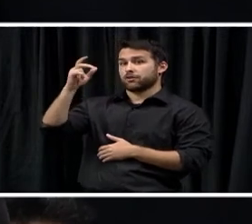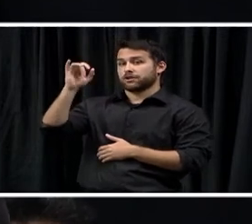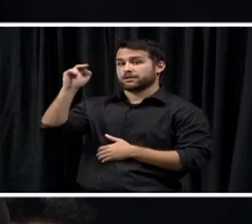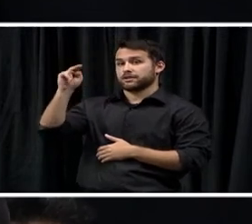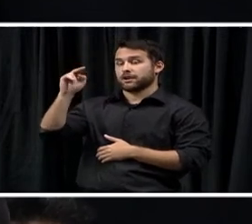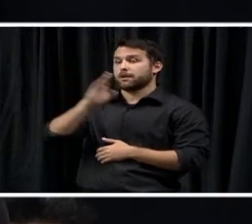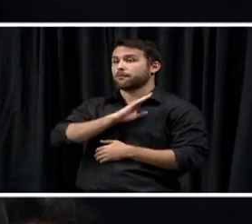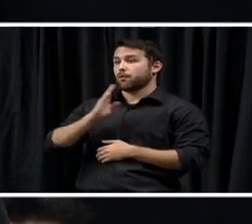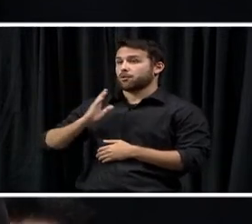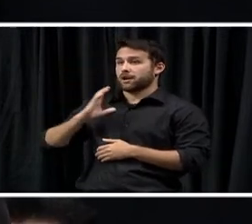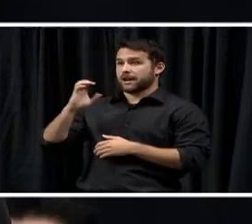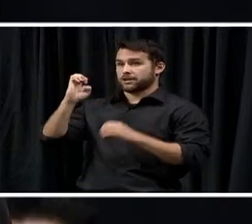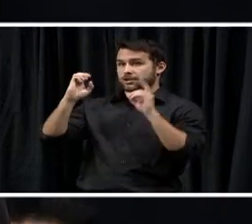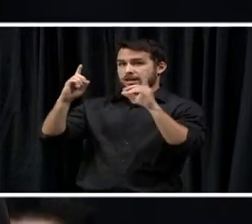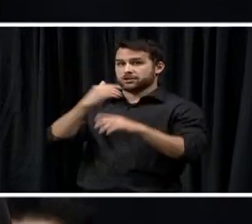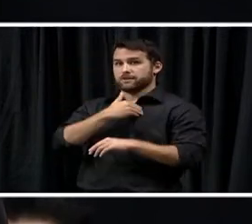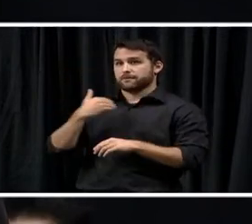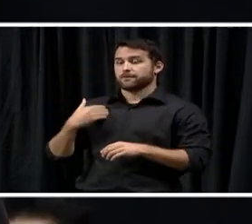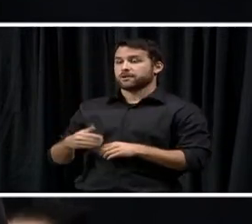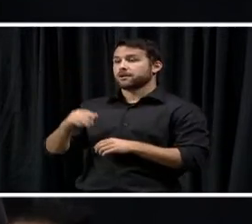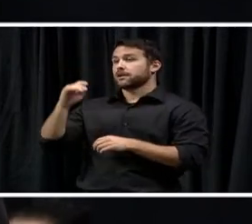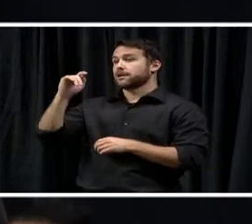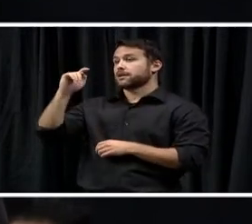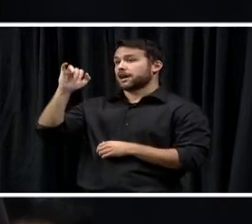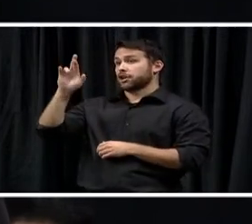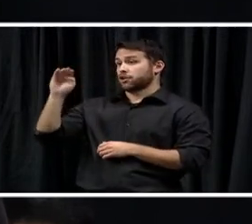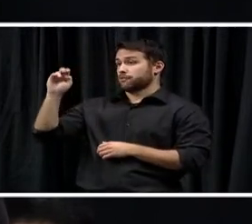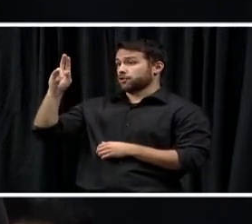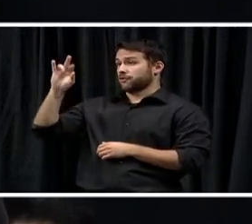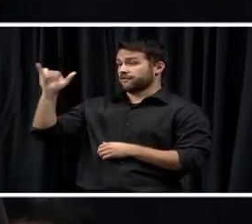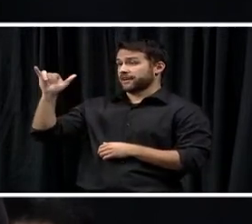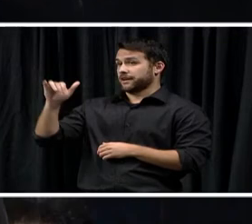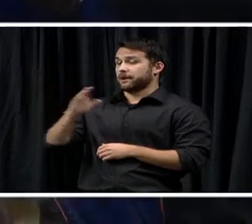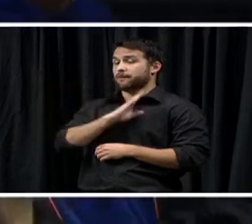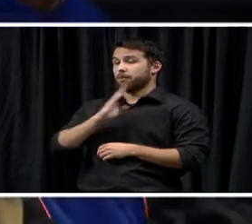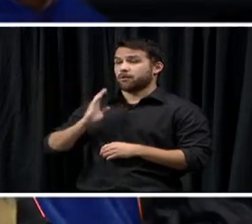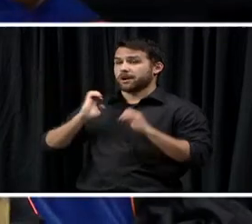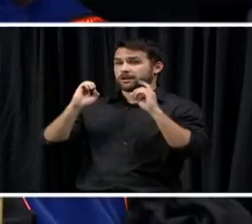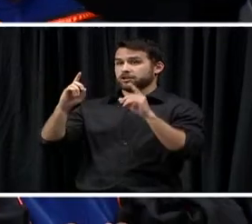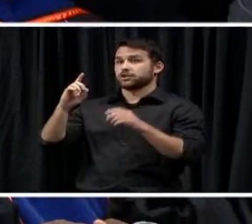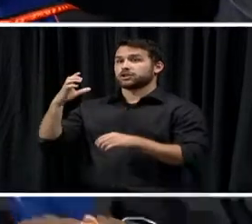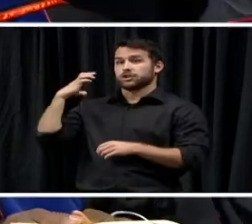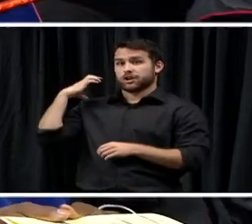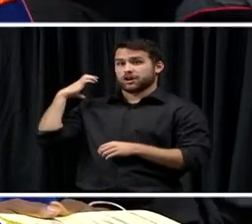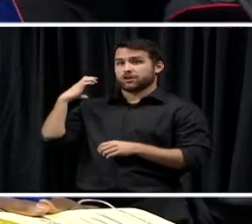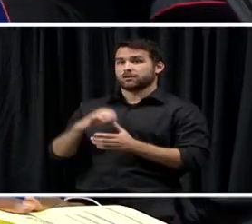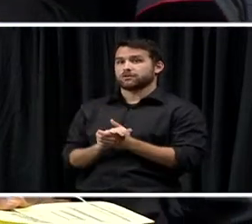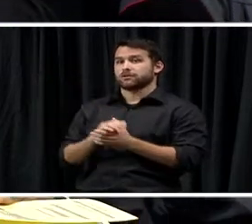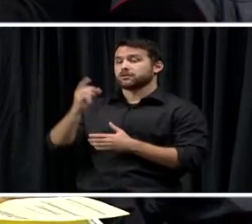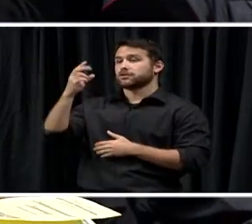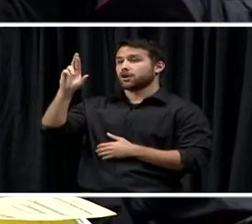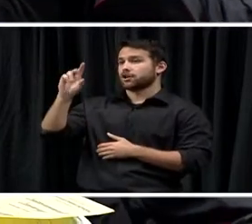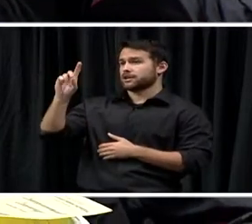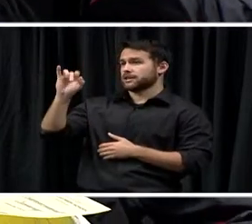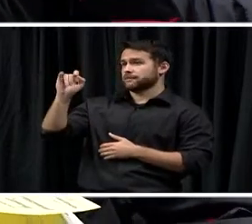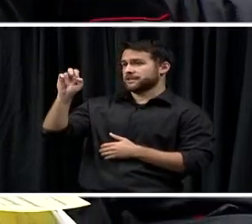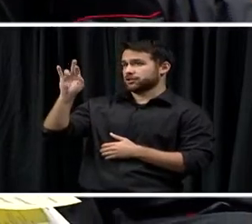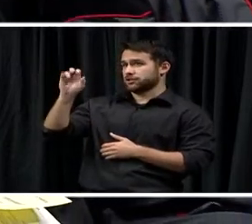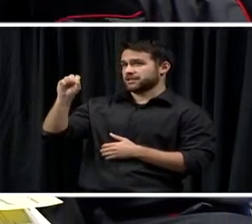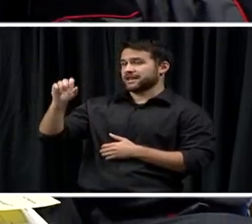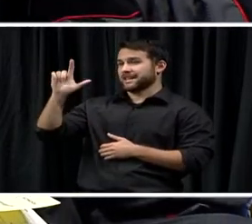of Education member, Mr. Tyler Murphy, Board of Education chair, Dr. Demetrius